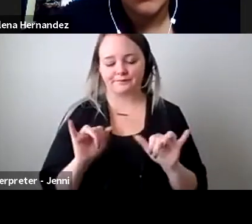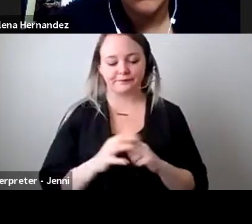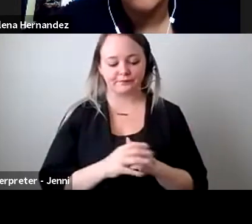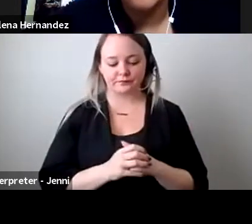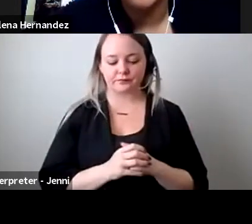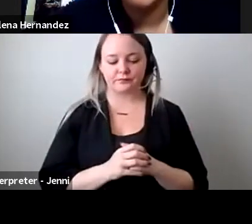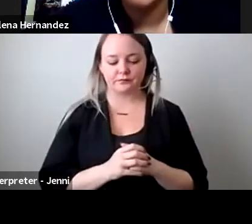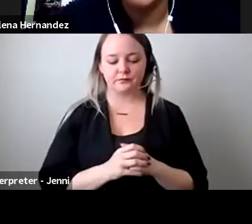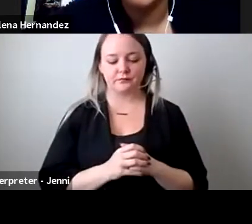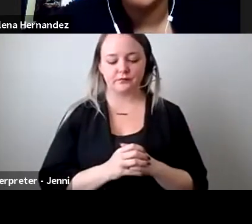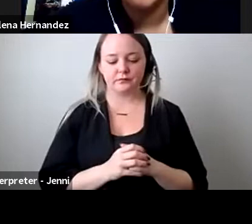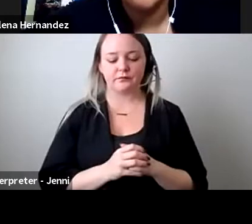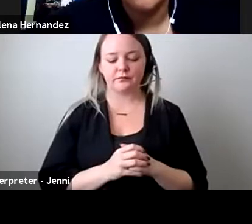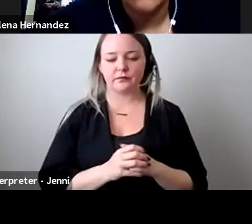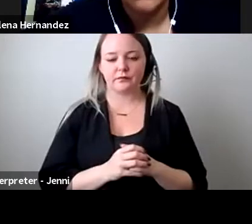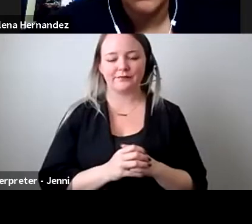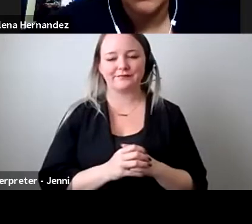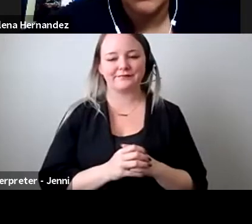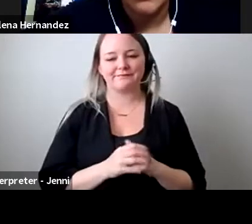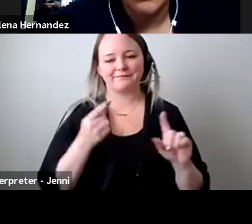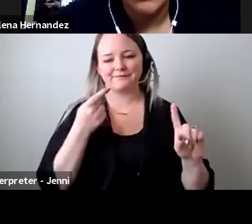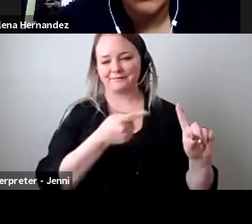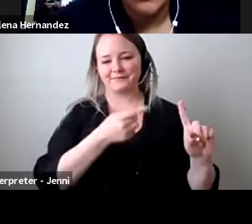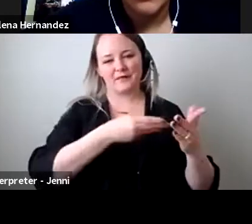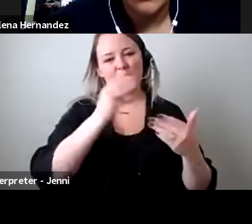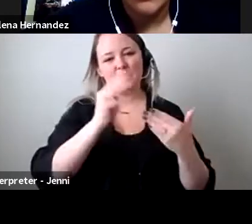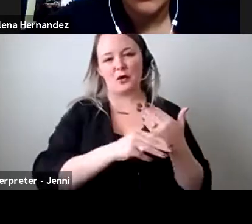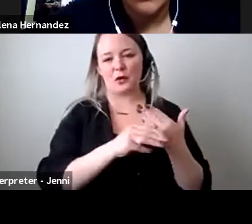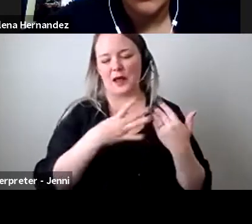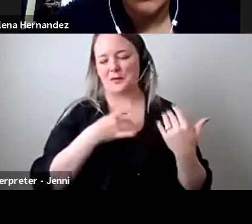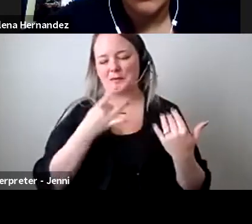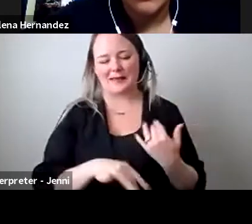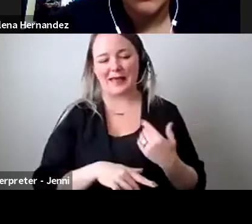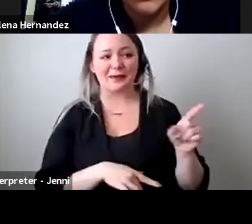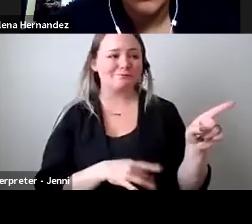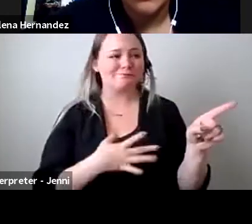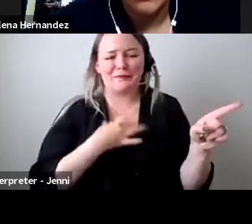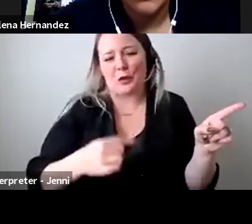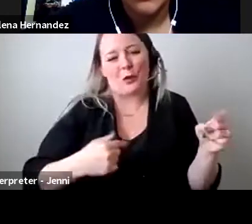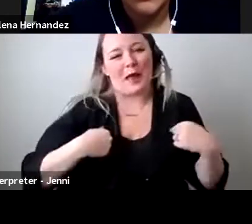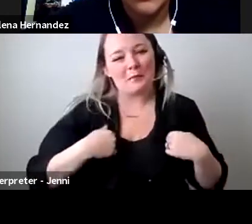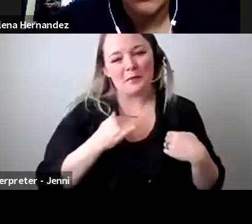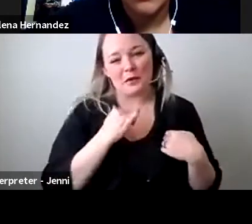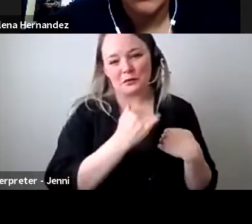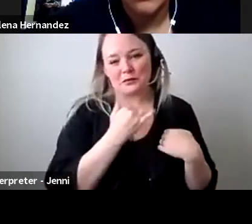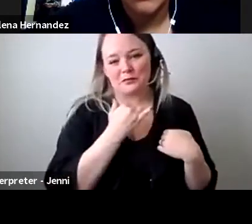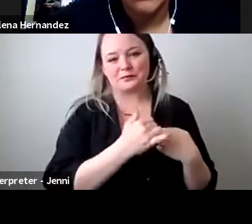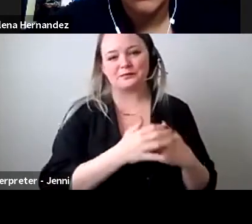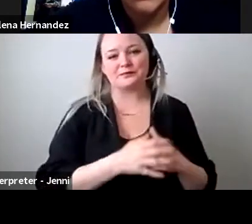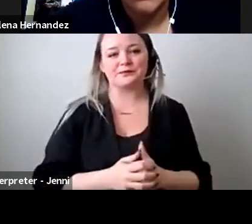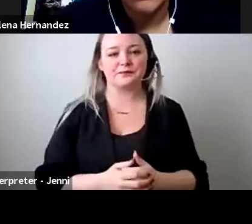I really did not like the program. They did not like me. They didn't like how I